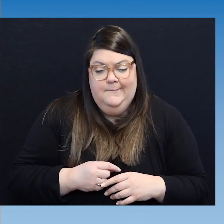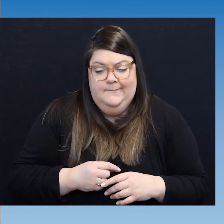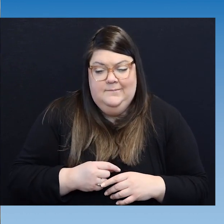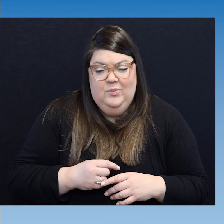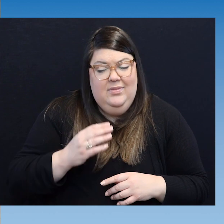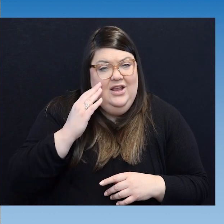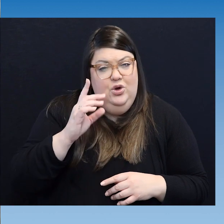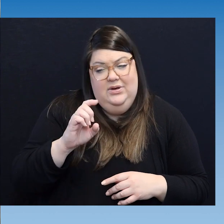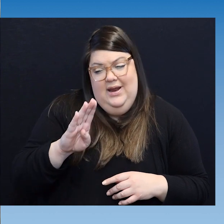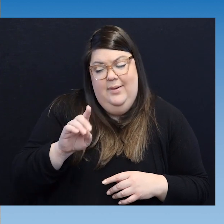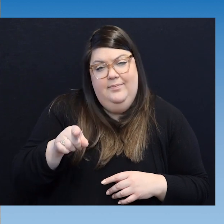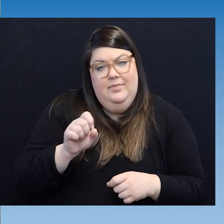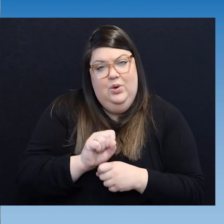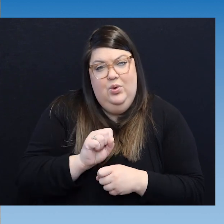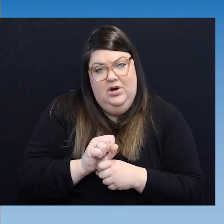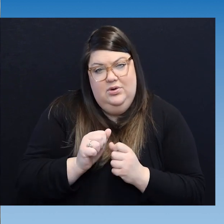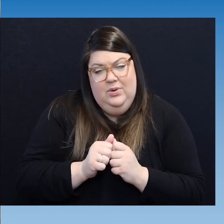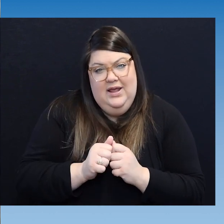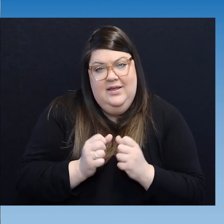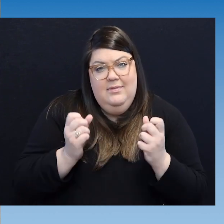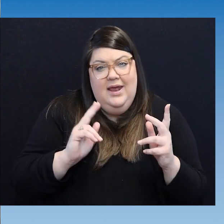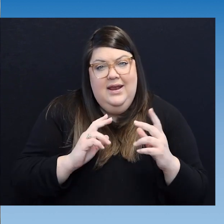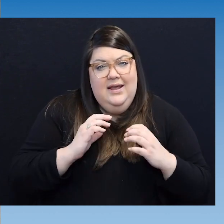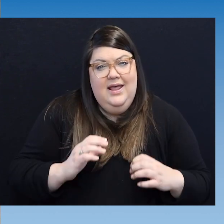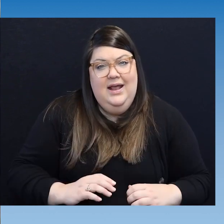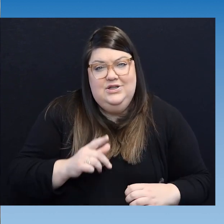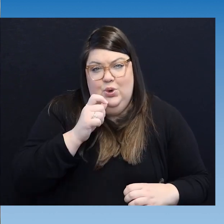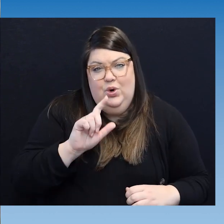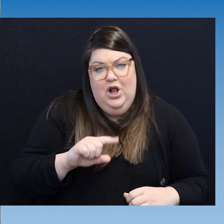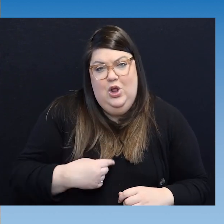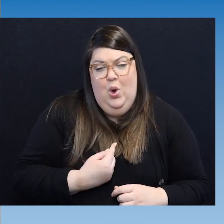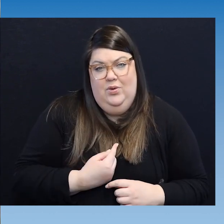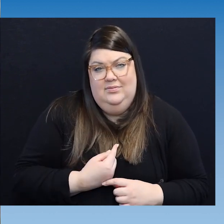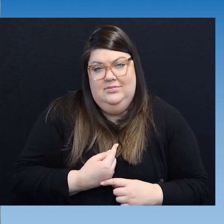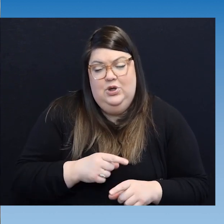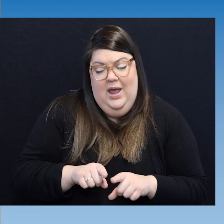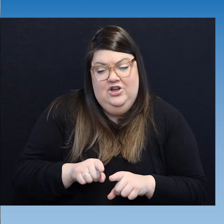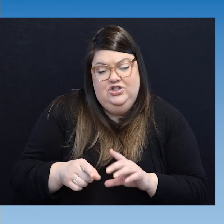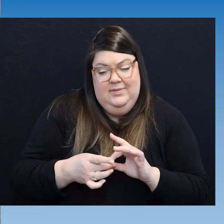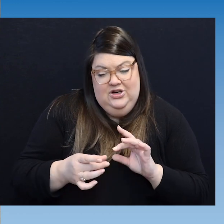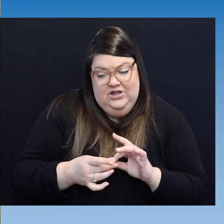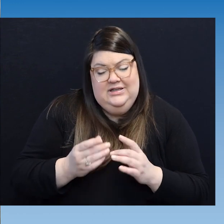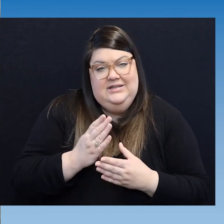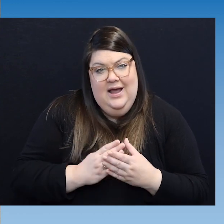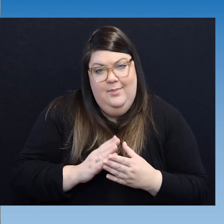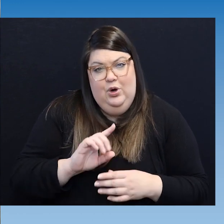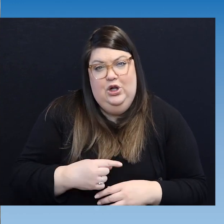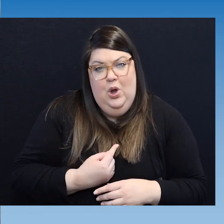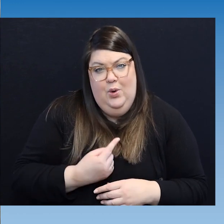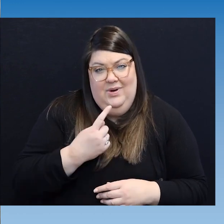I knew that Deb worked with a lot of clients who were alone. And as she mentioned, some were alone